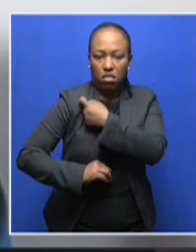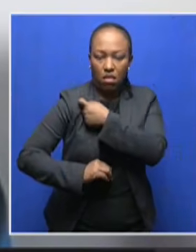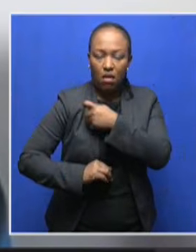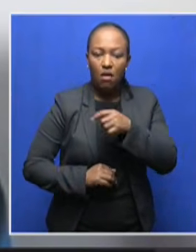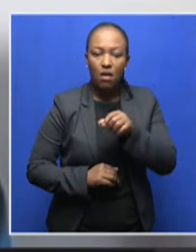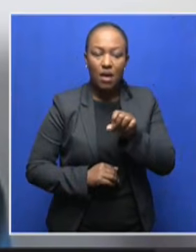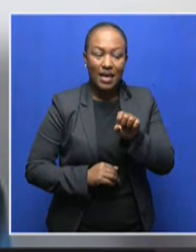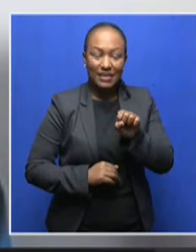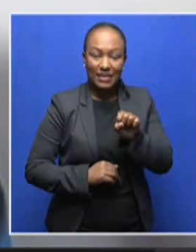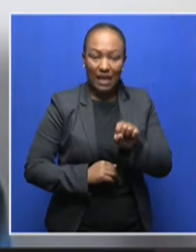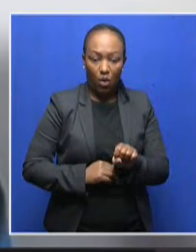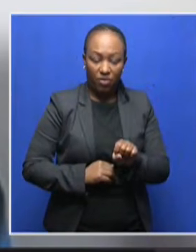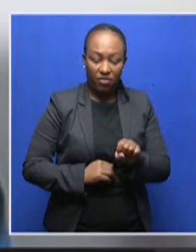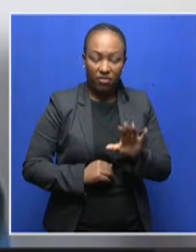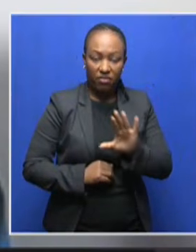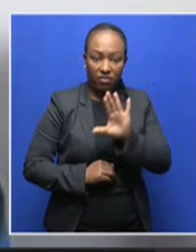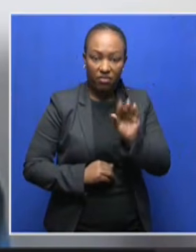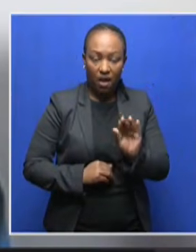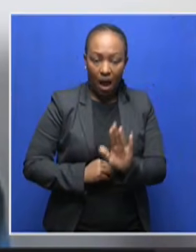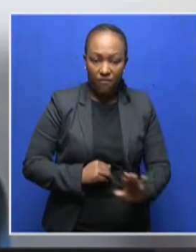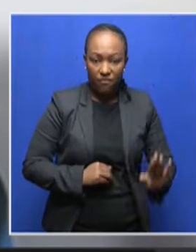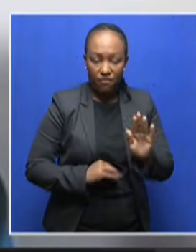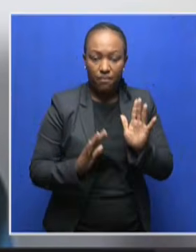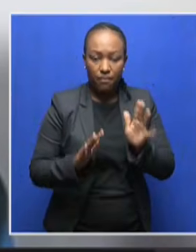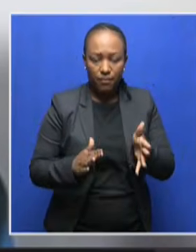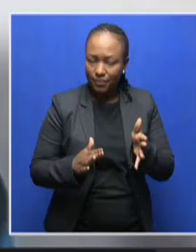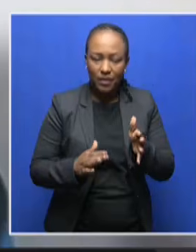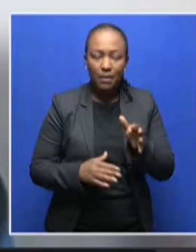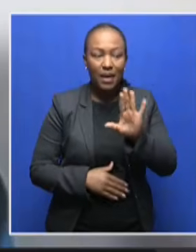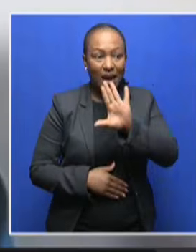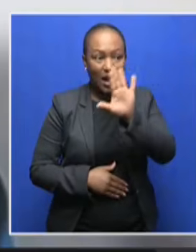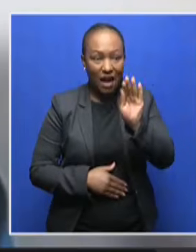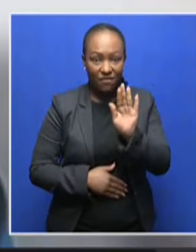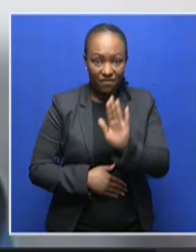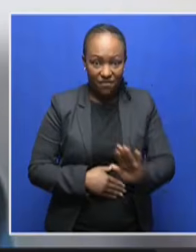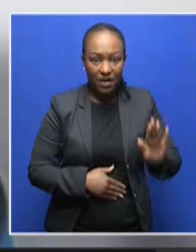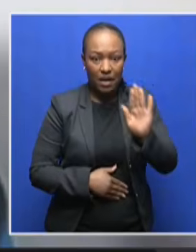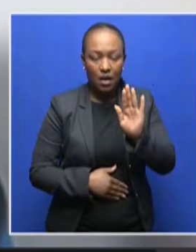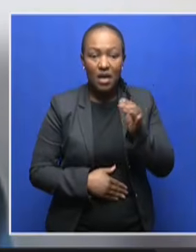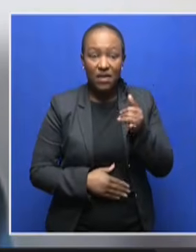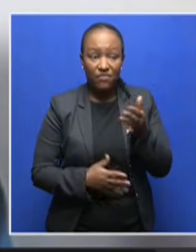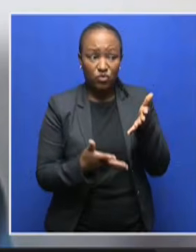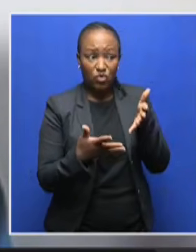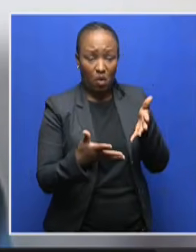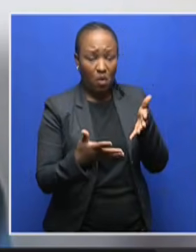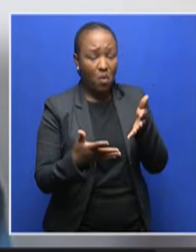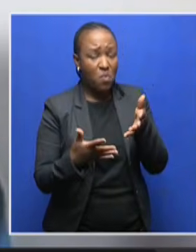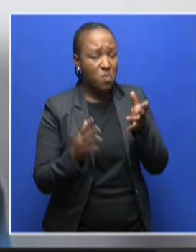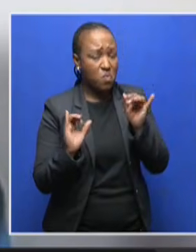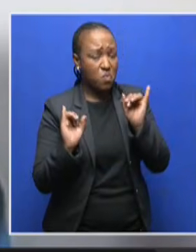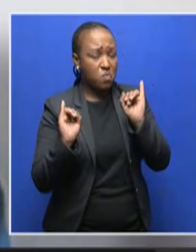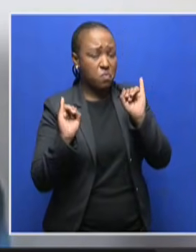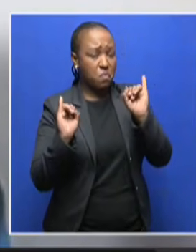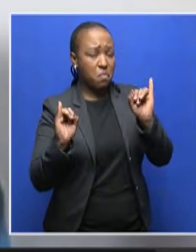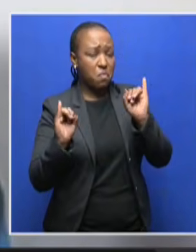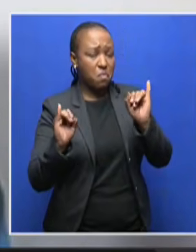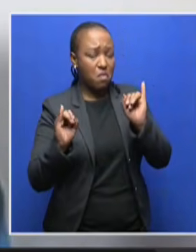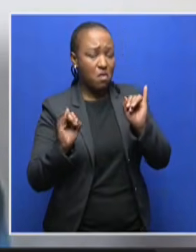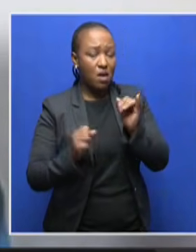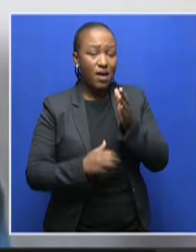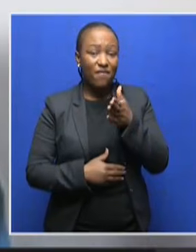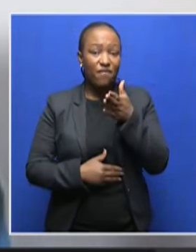on the African continent. And that is highly concerning. And if that is the case, what we're really facing is a very bleak future, and